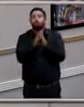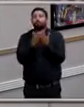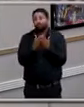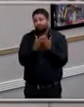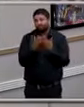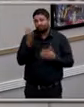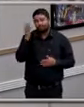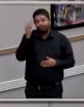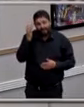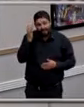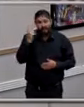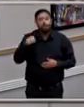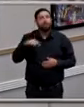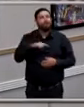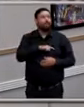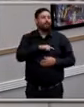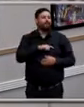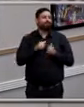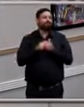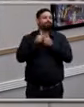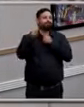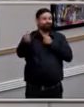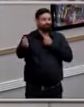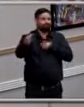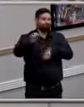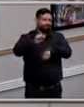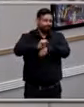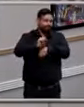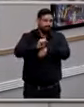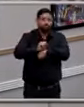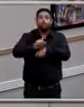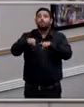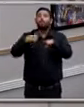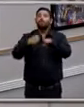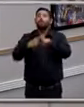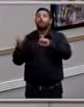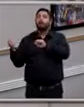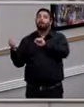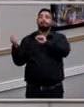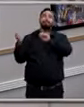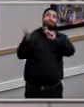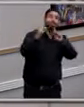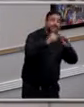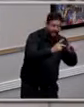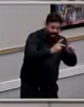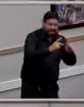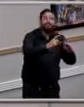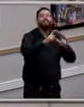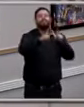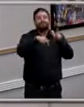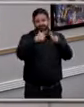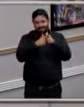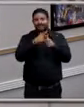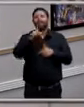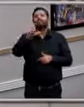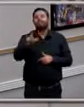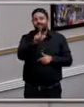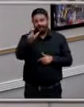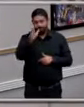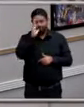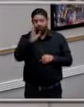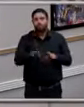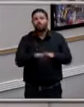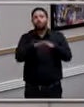because we are working remotely. Once we come back to face-to-face, then the libraries will open for the